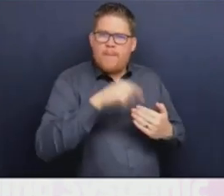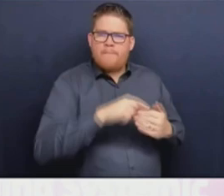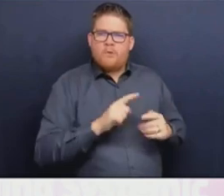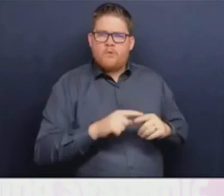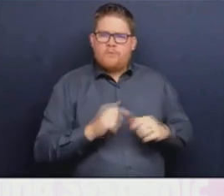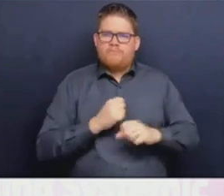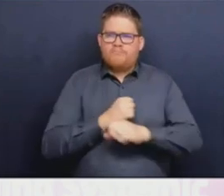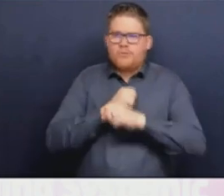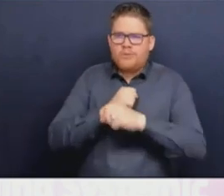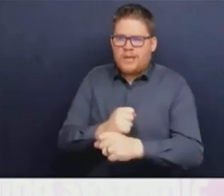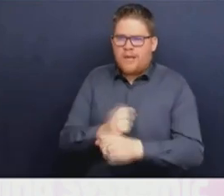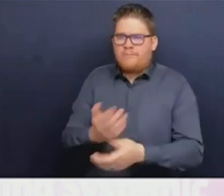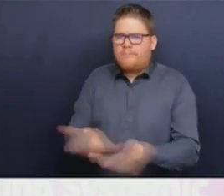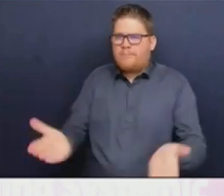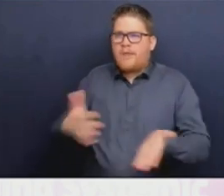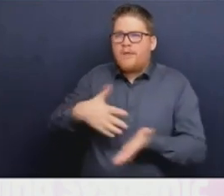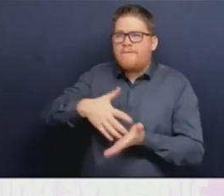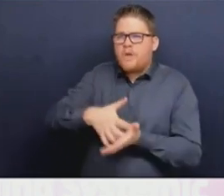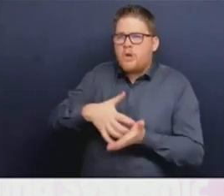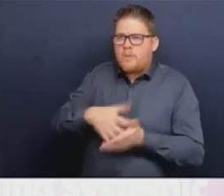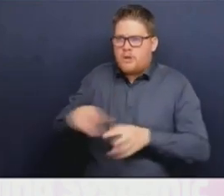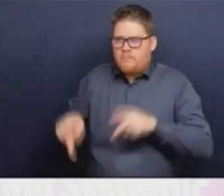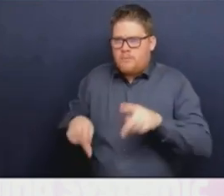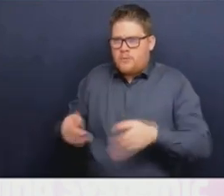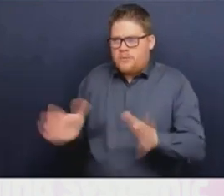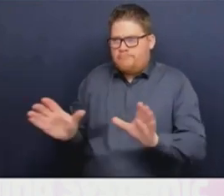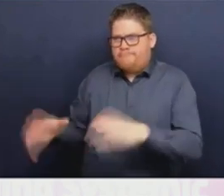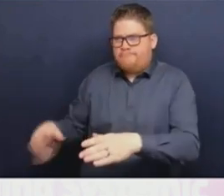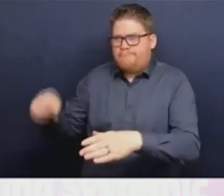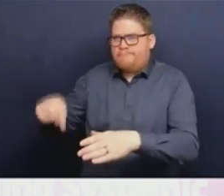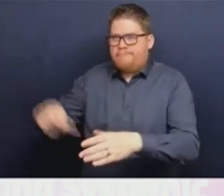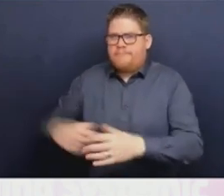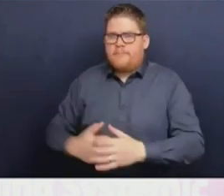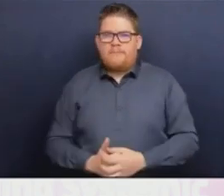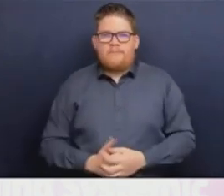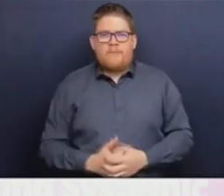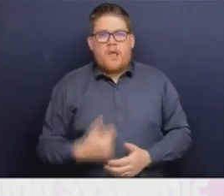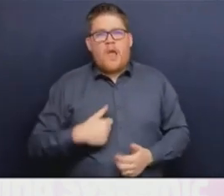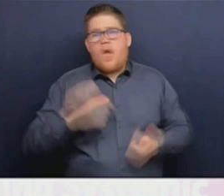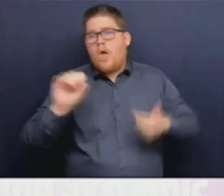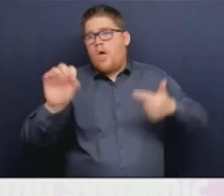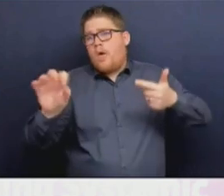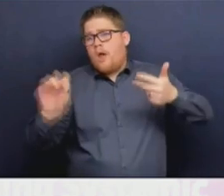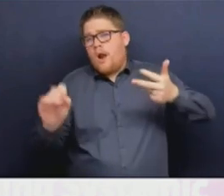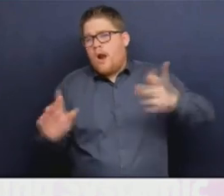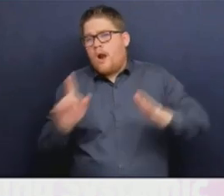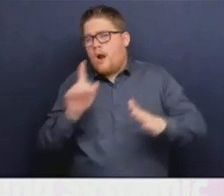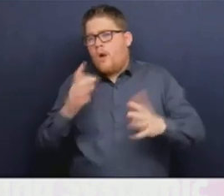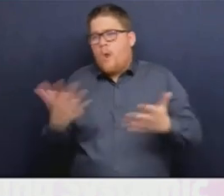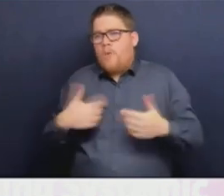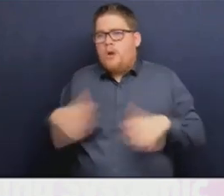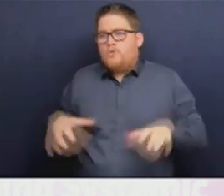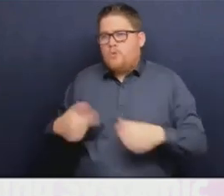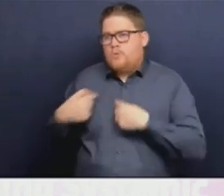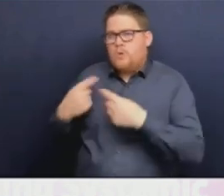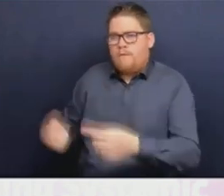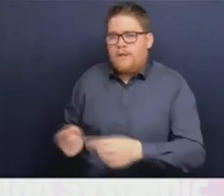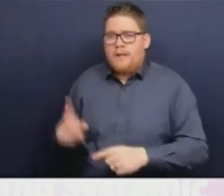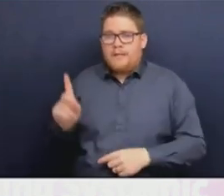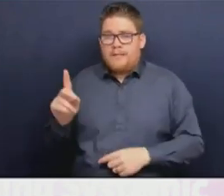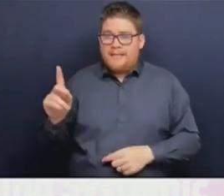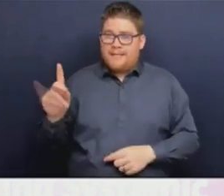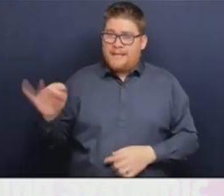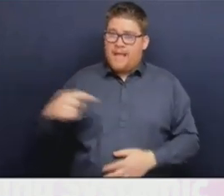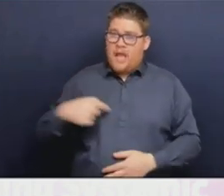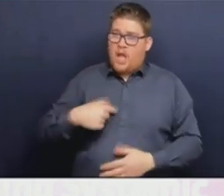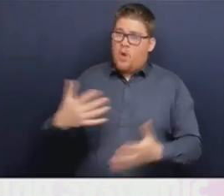supply. And there are a range of issues that we're already working on. I don't need to inventory them today. But on the question you're asking, did I want to see the legislation